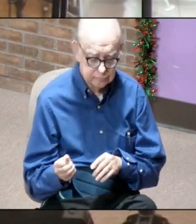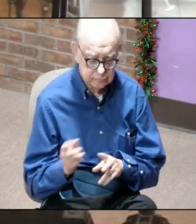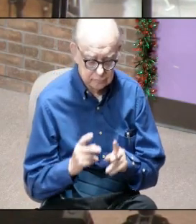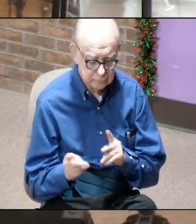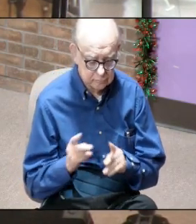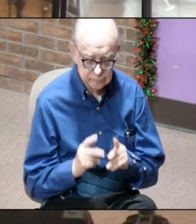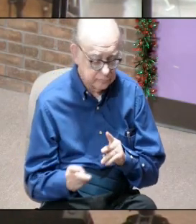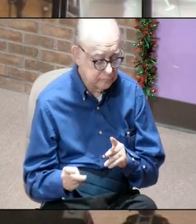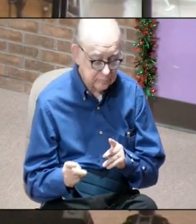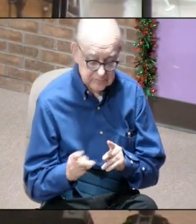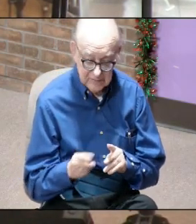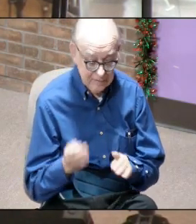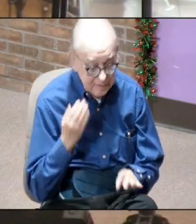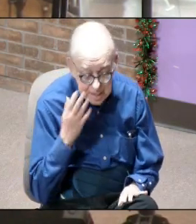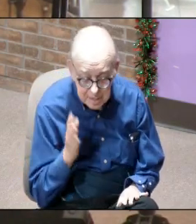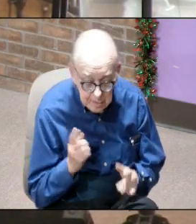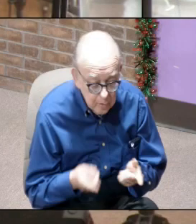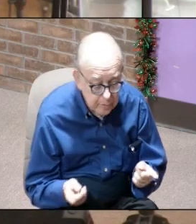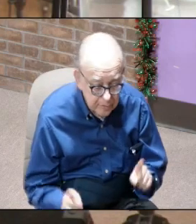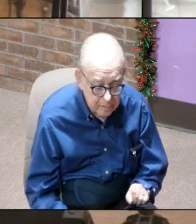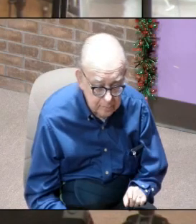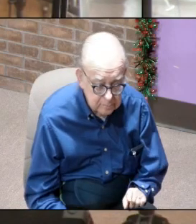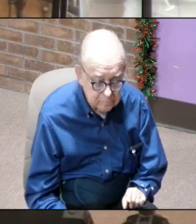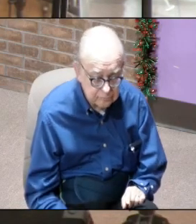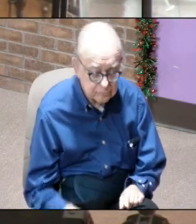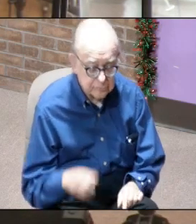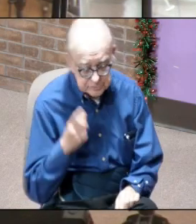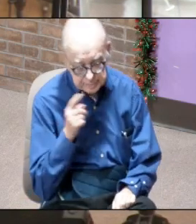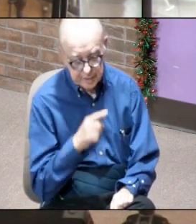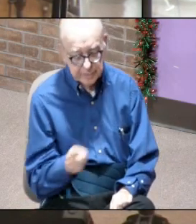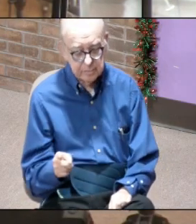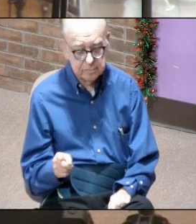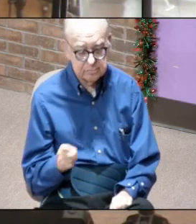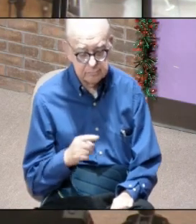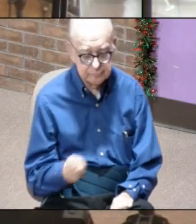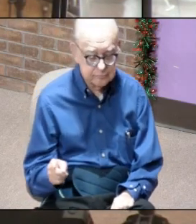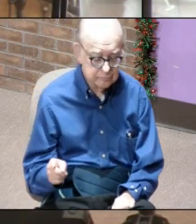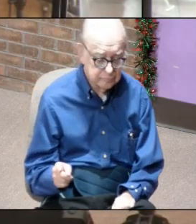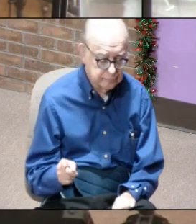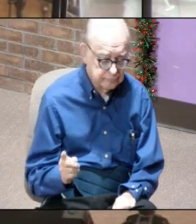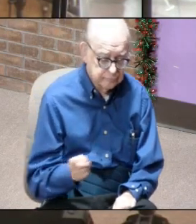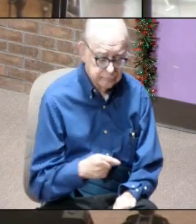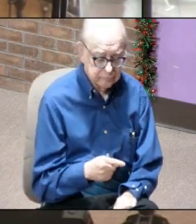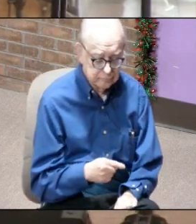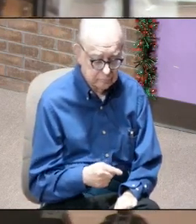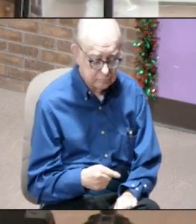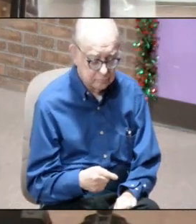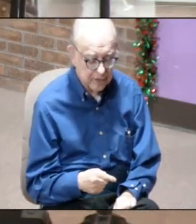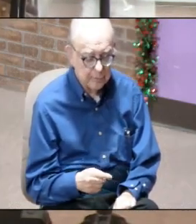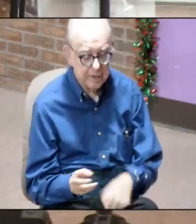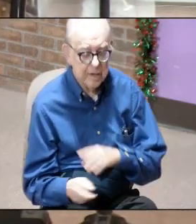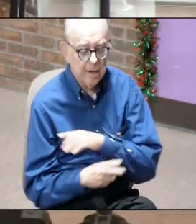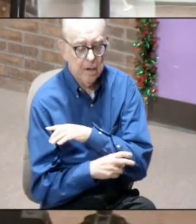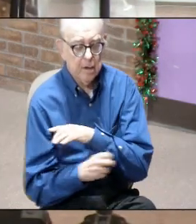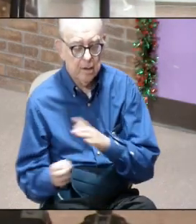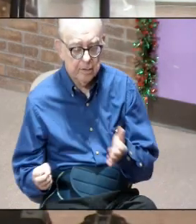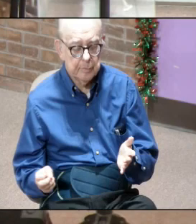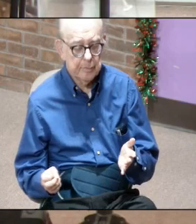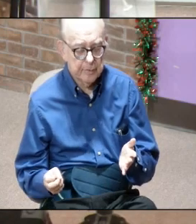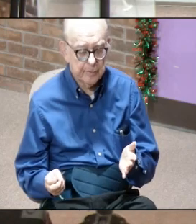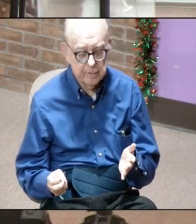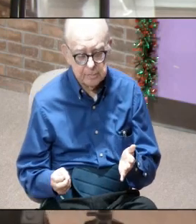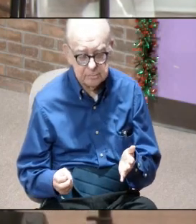people unaware, by surprise. And they would turn around and pillage